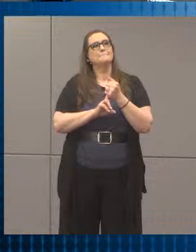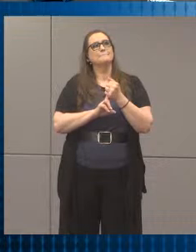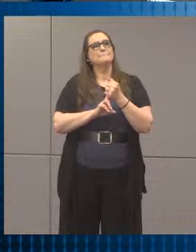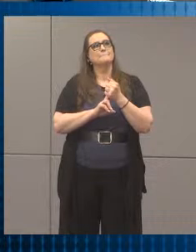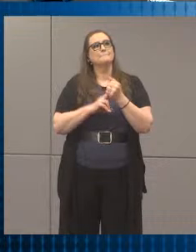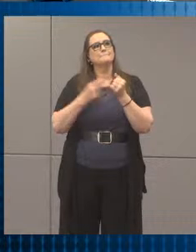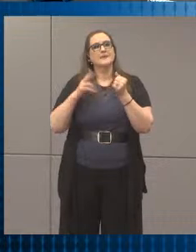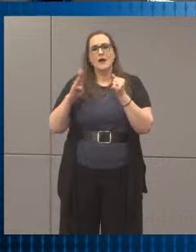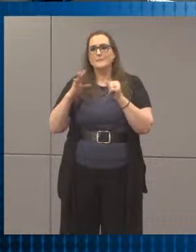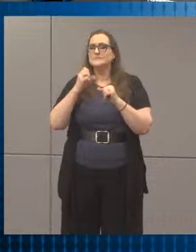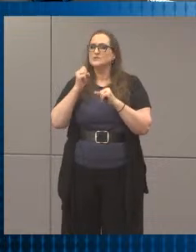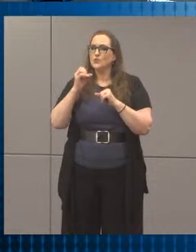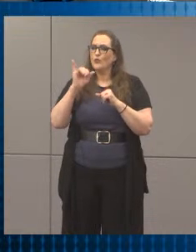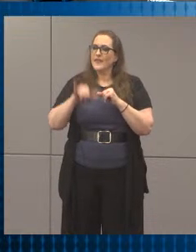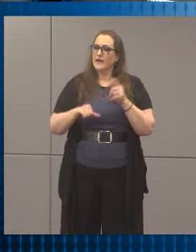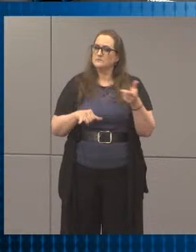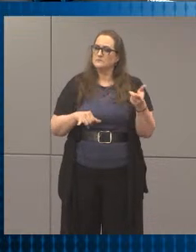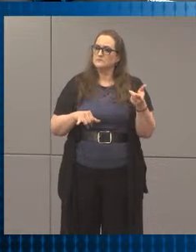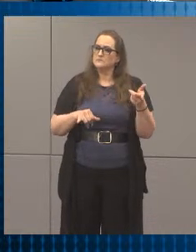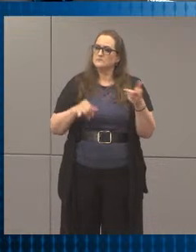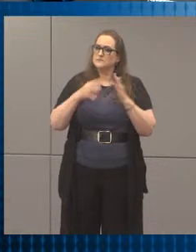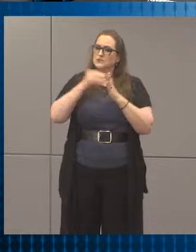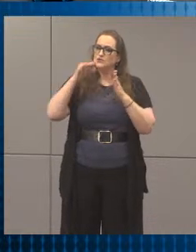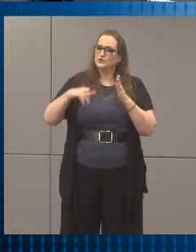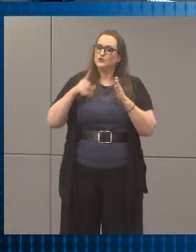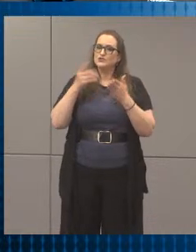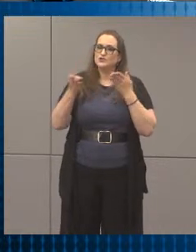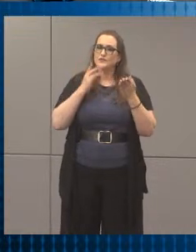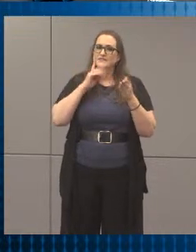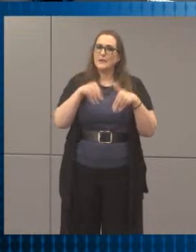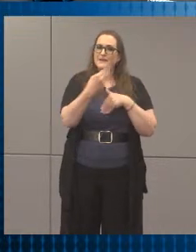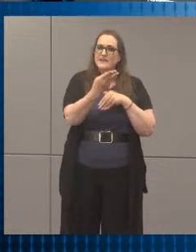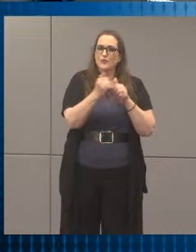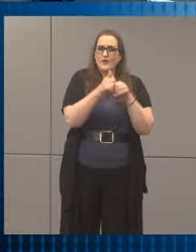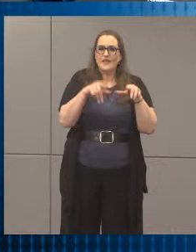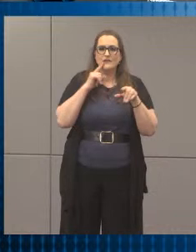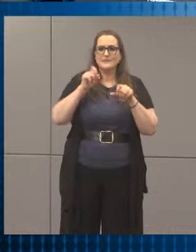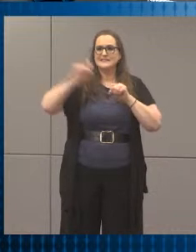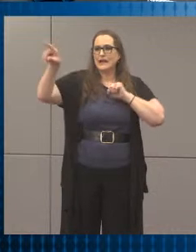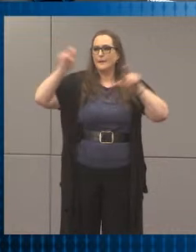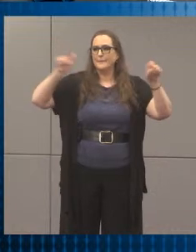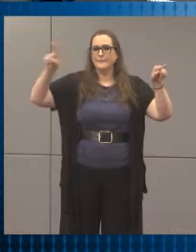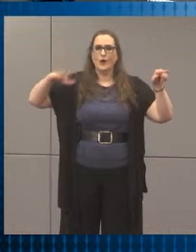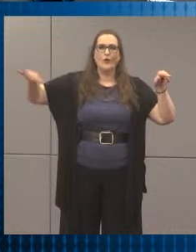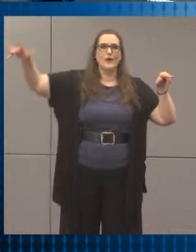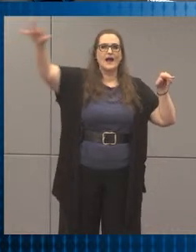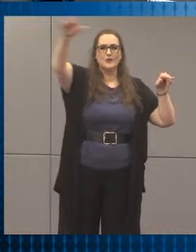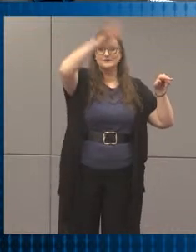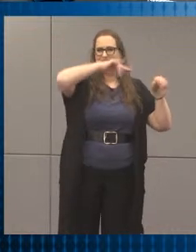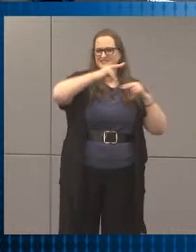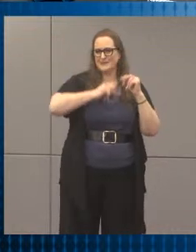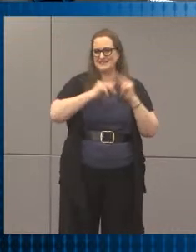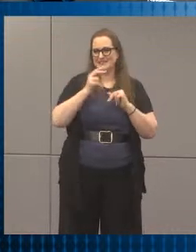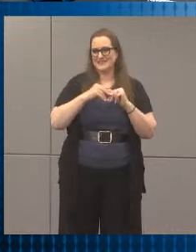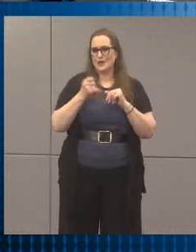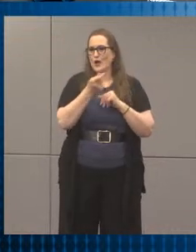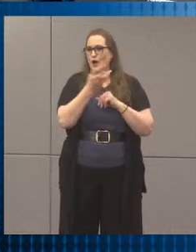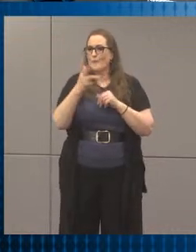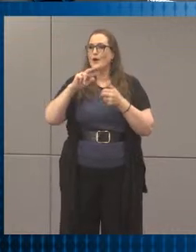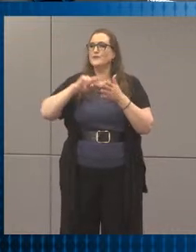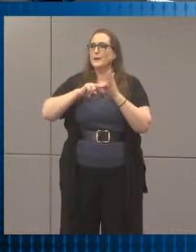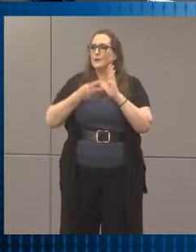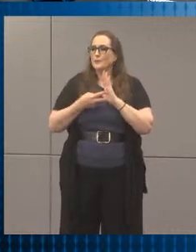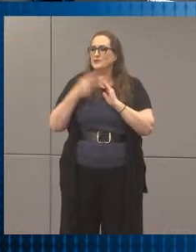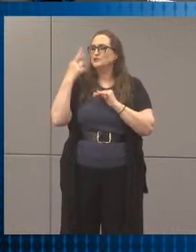hub so that student services can be given there without sending people around the building, multi-purpose room